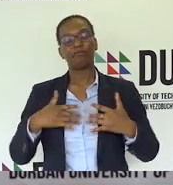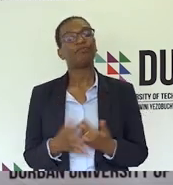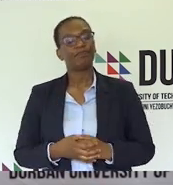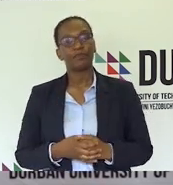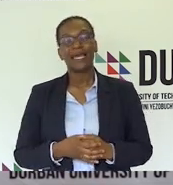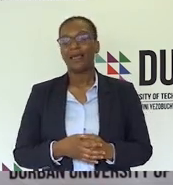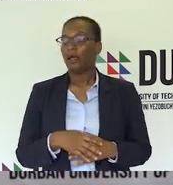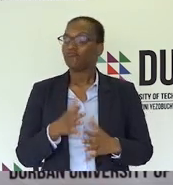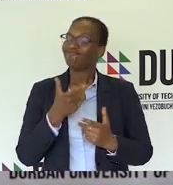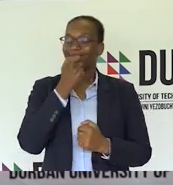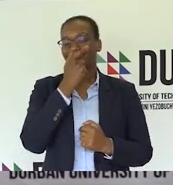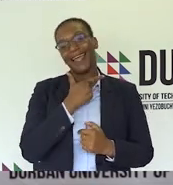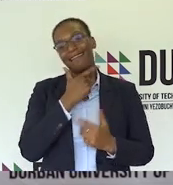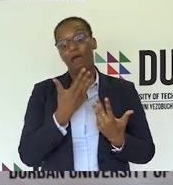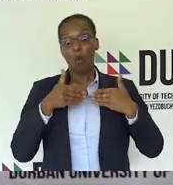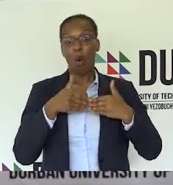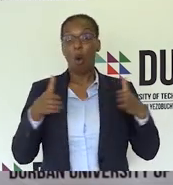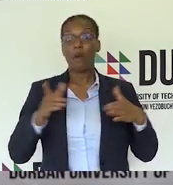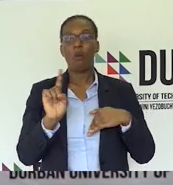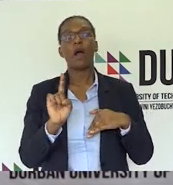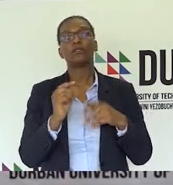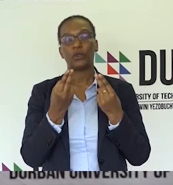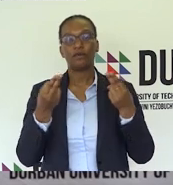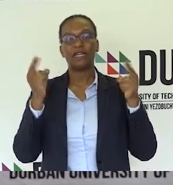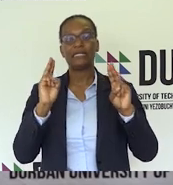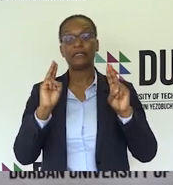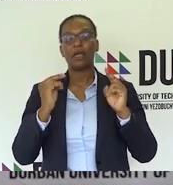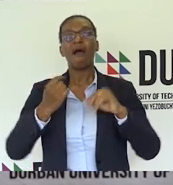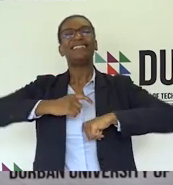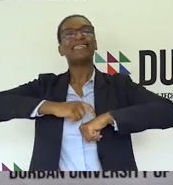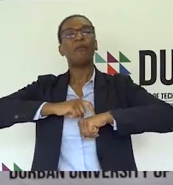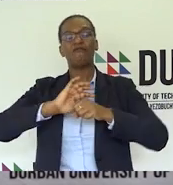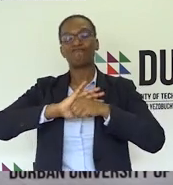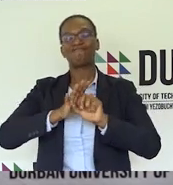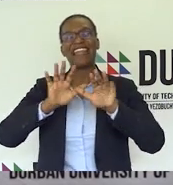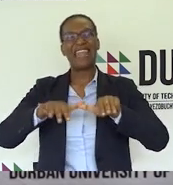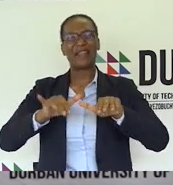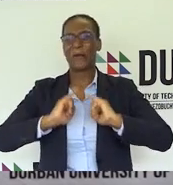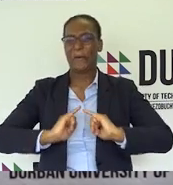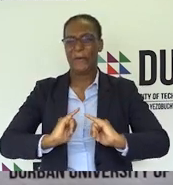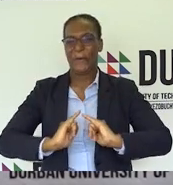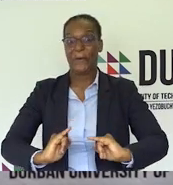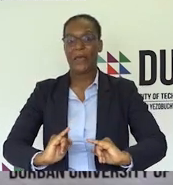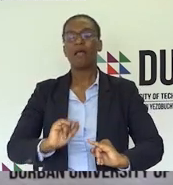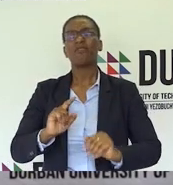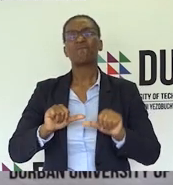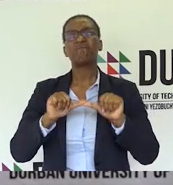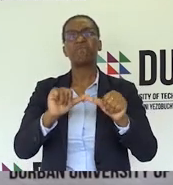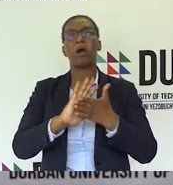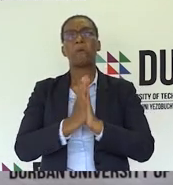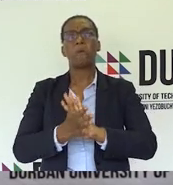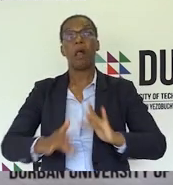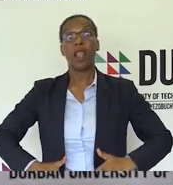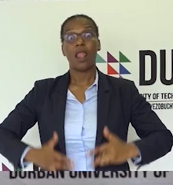unfortunate that we opened the university in the context of the COVID-19 pandemic that continues to disrupt